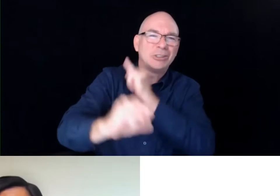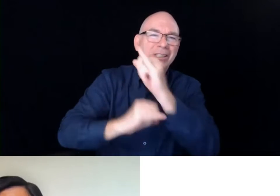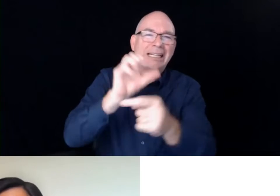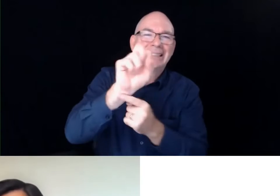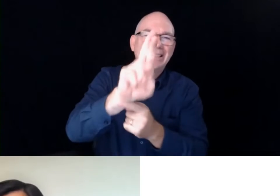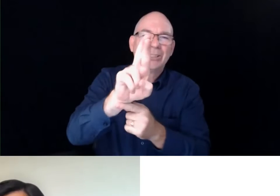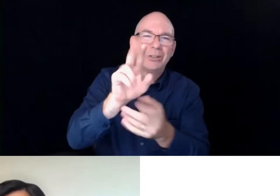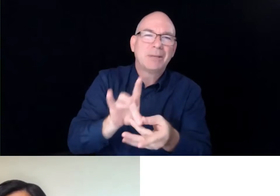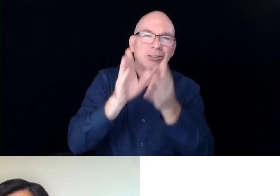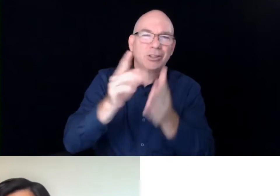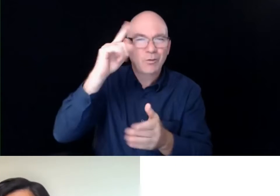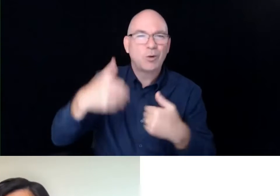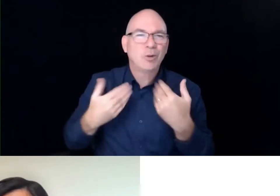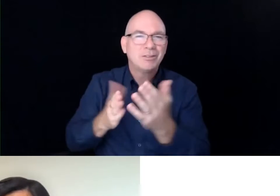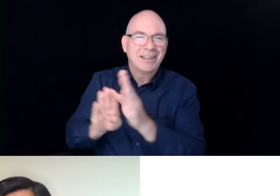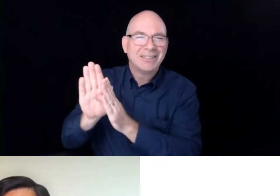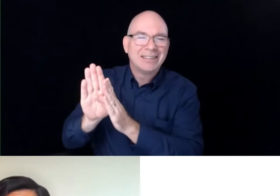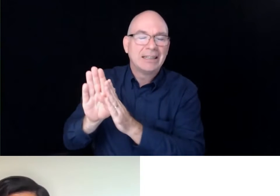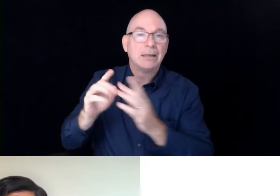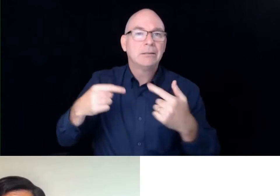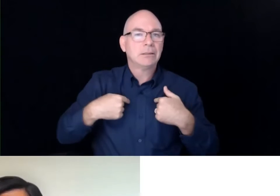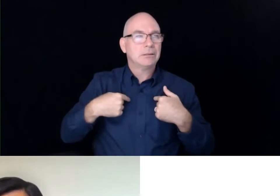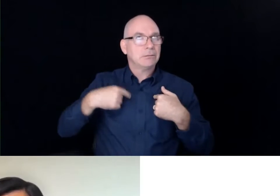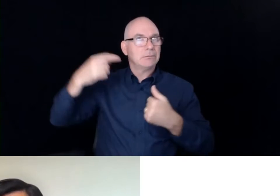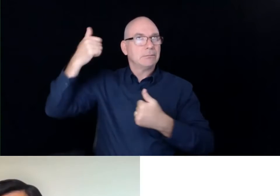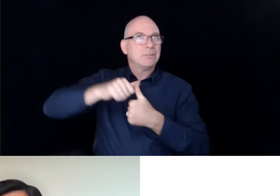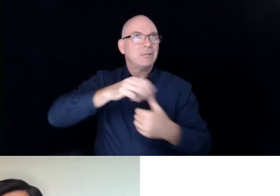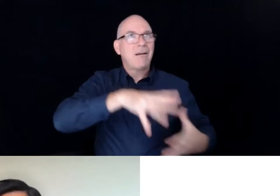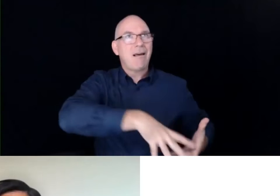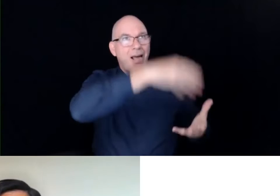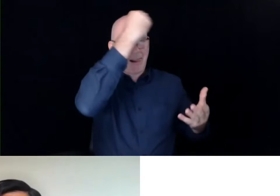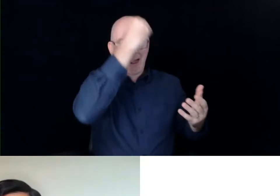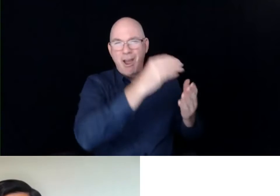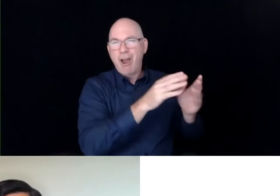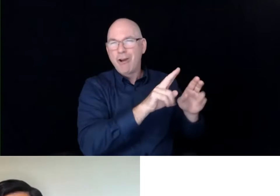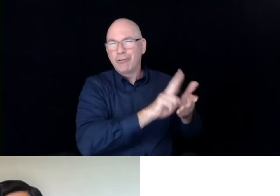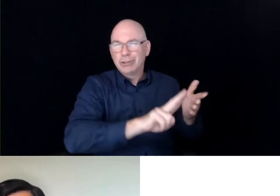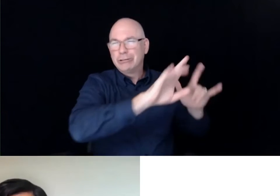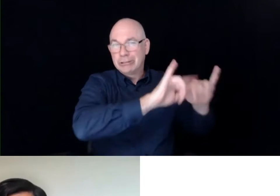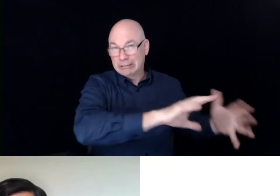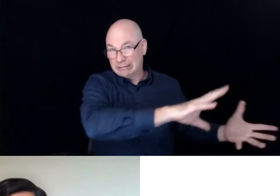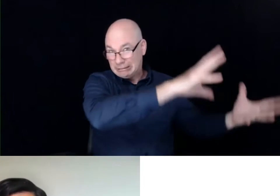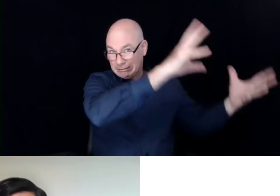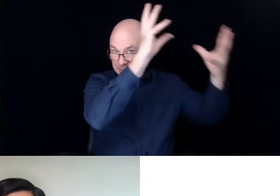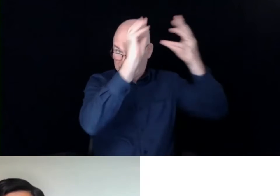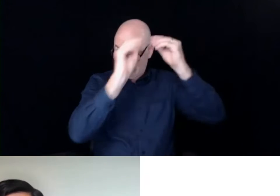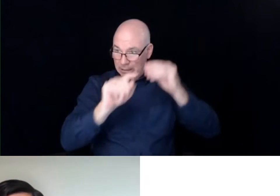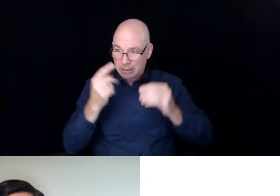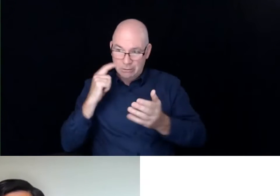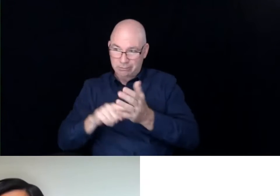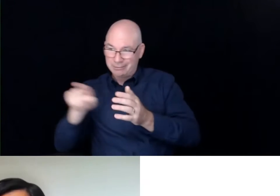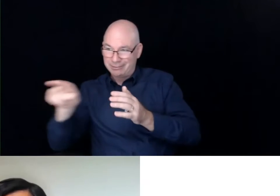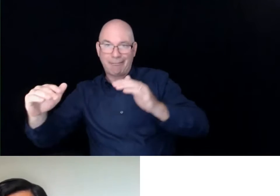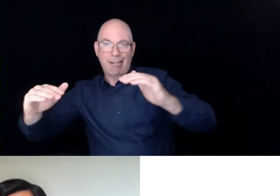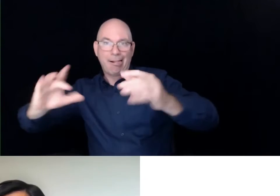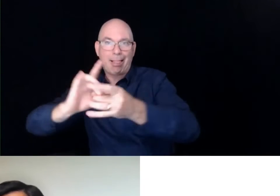Development, I really work to try and incorporate my professional training in mental health to help bridge those generational gaps